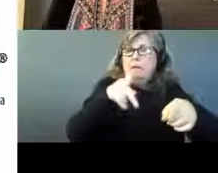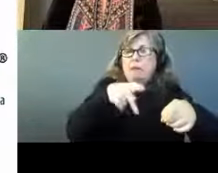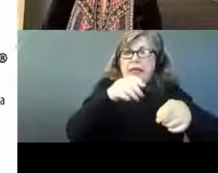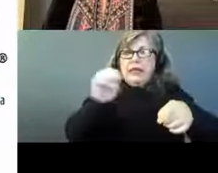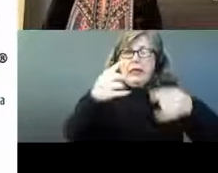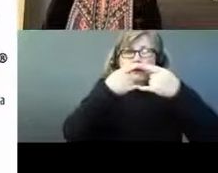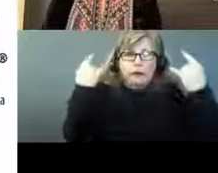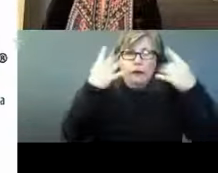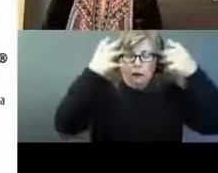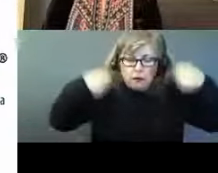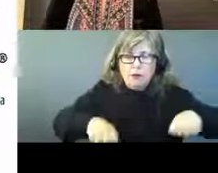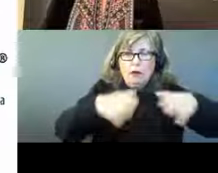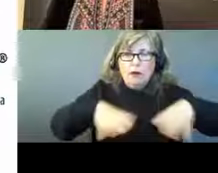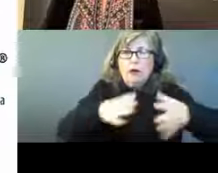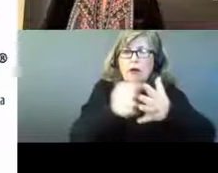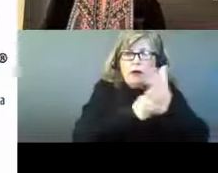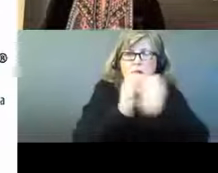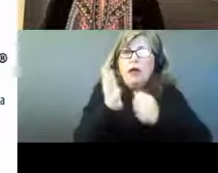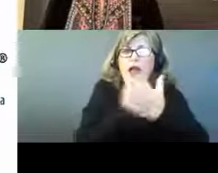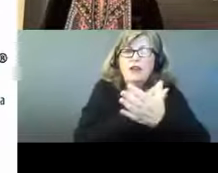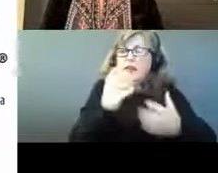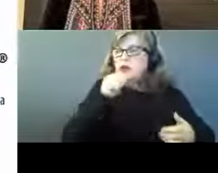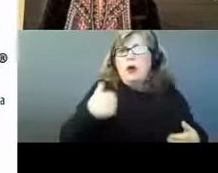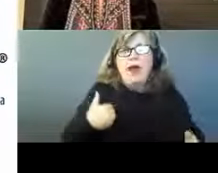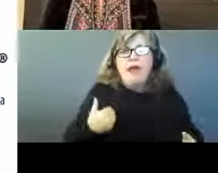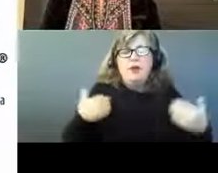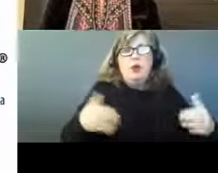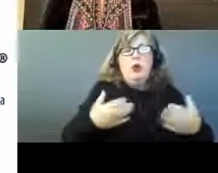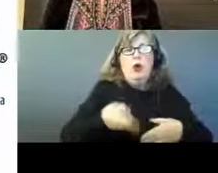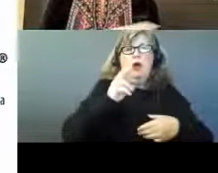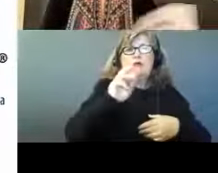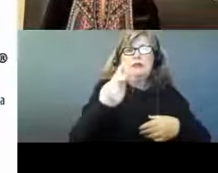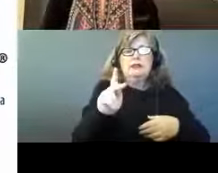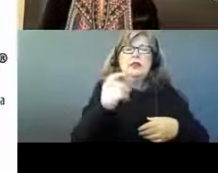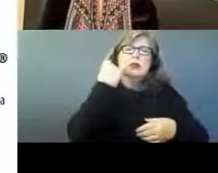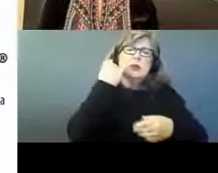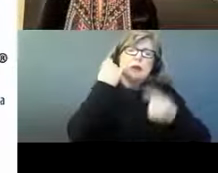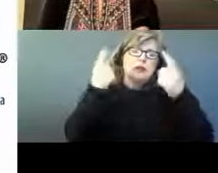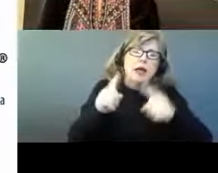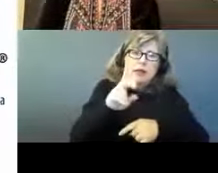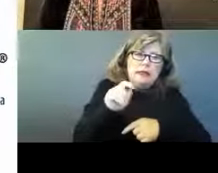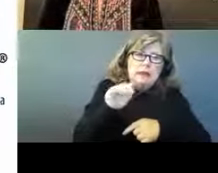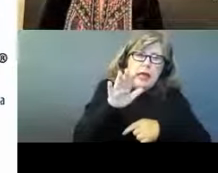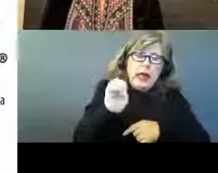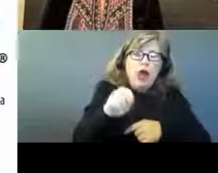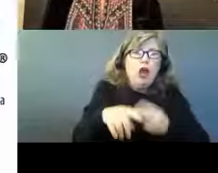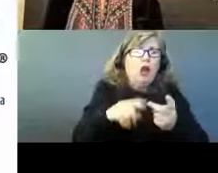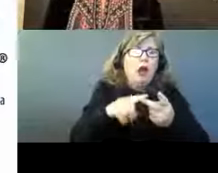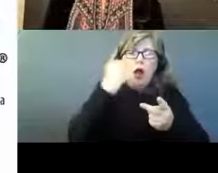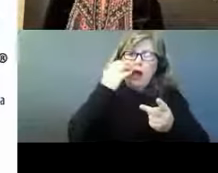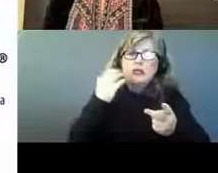if we would have allowed this to happen in our schools, in our daycare centers, hospitals, or any other